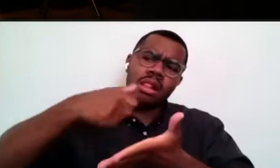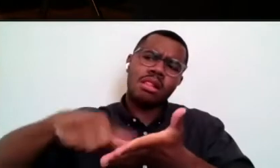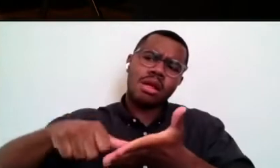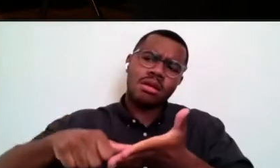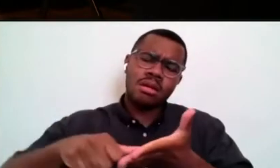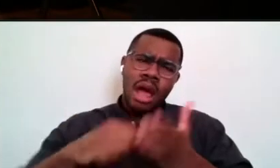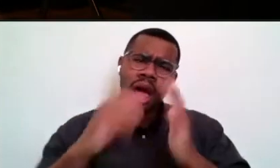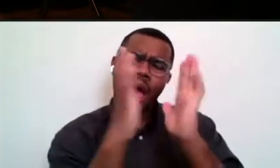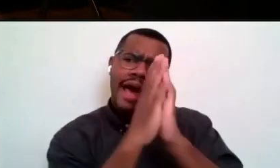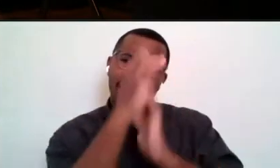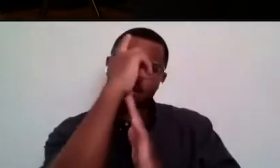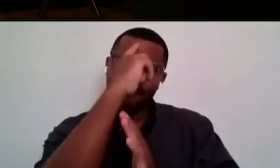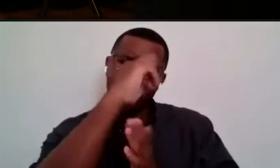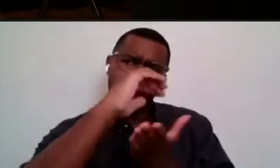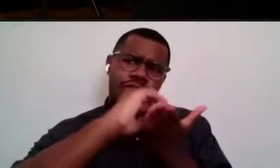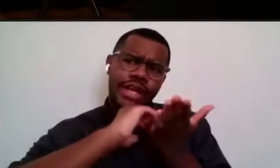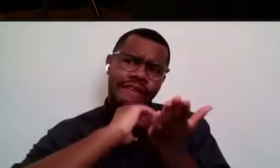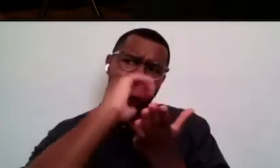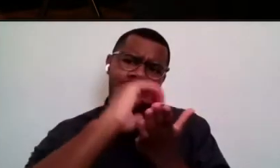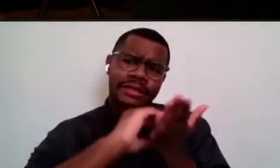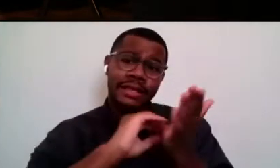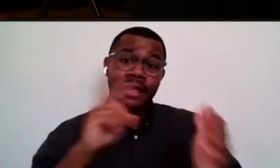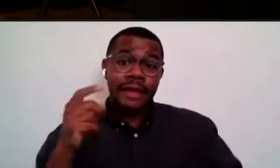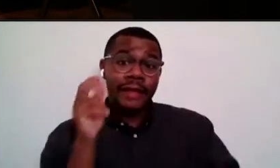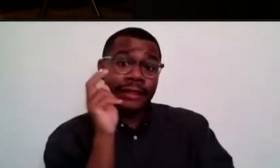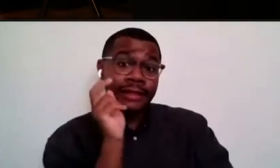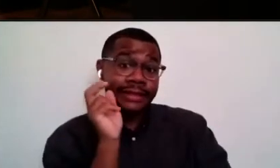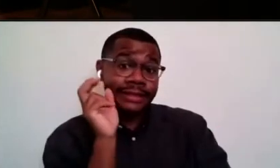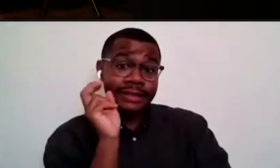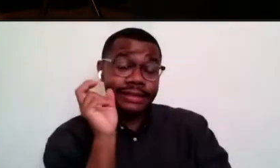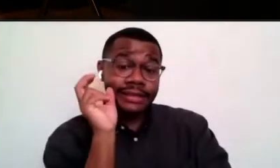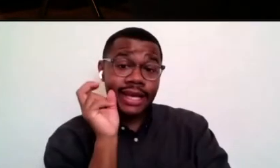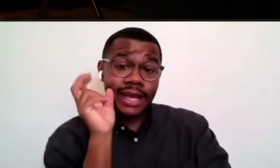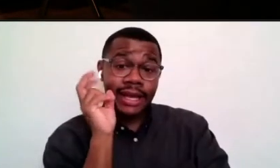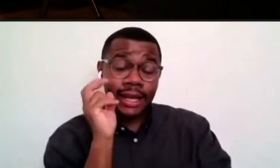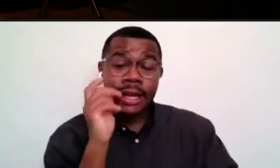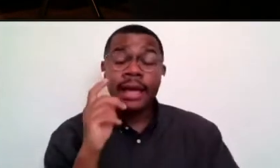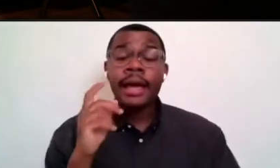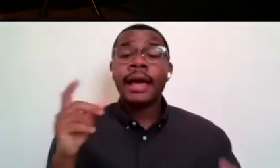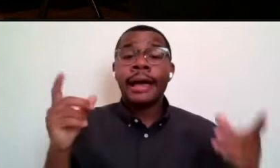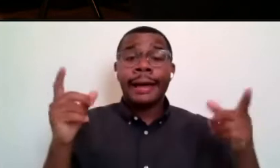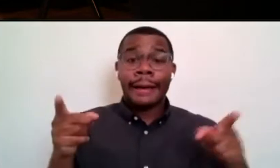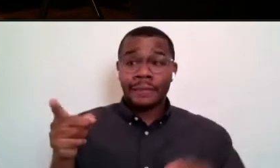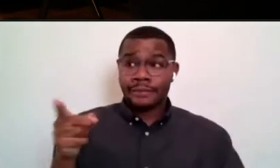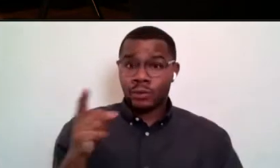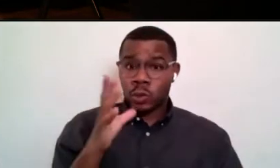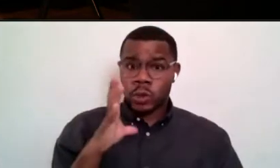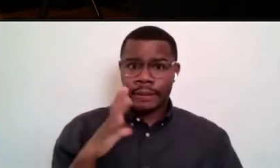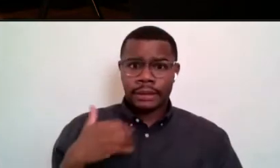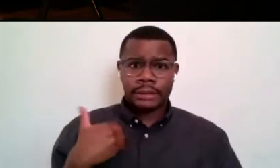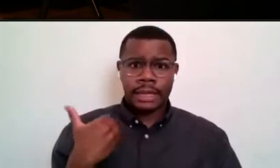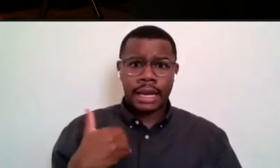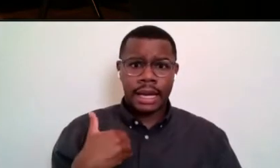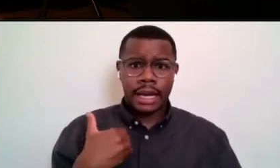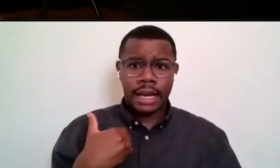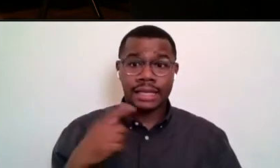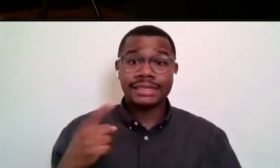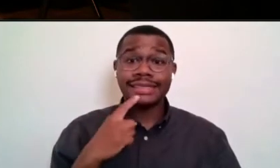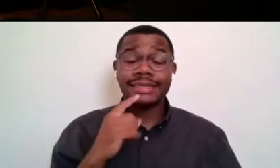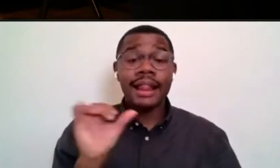And they're listening and listening and listening. And finally, this young woman says, like Papa Mandela.